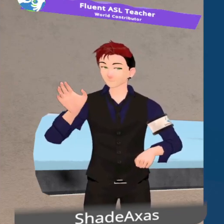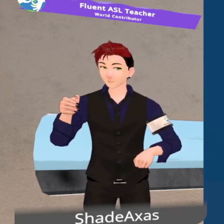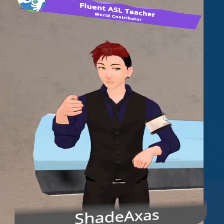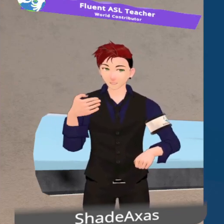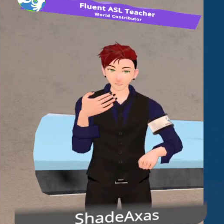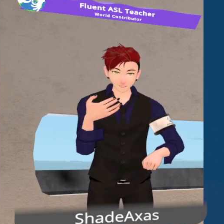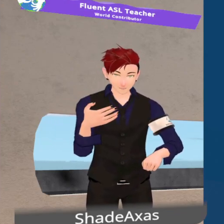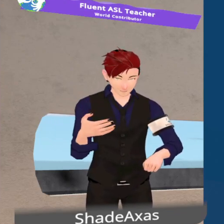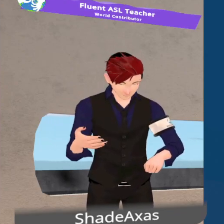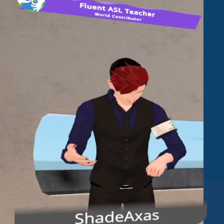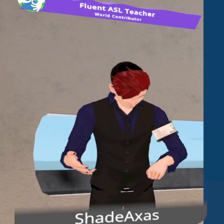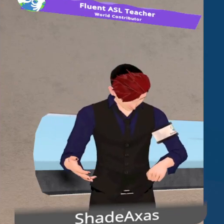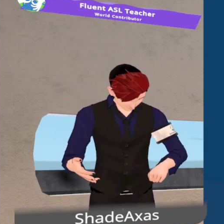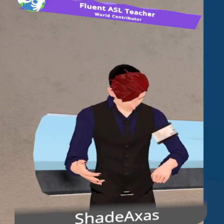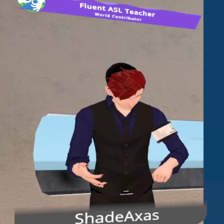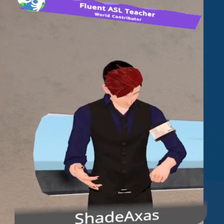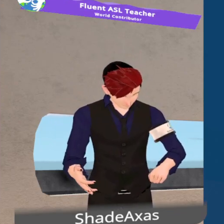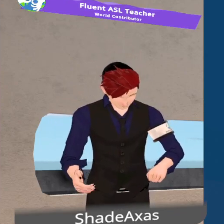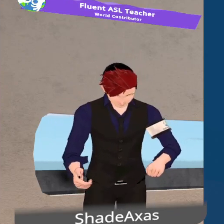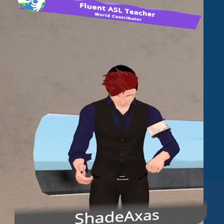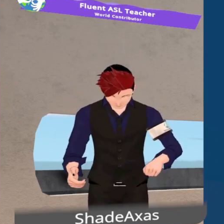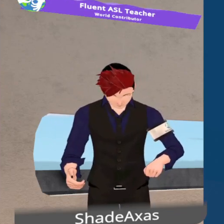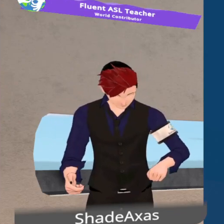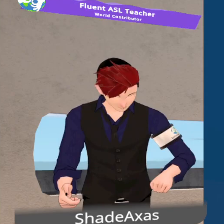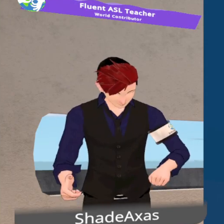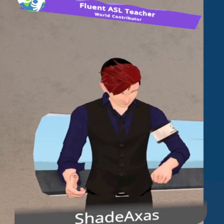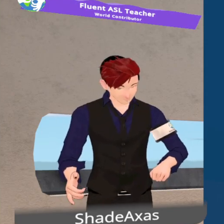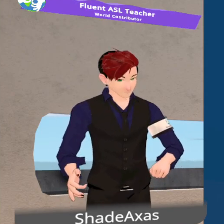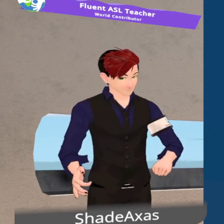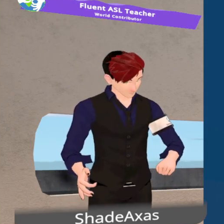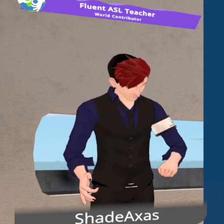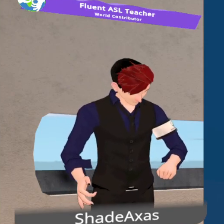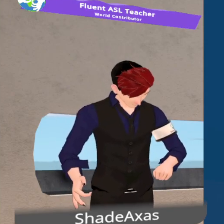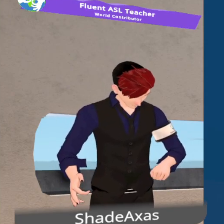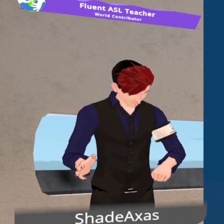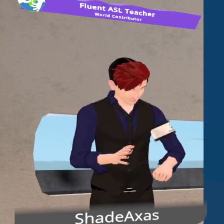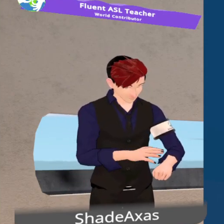interpreting, lag is a good thing. What on earth did my